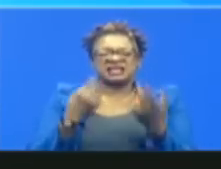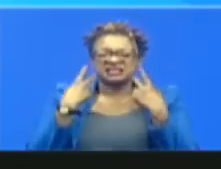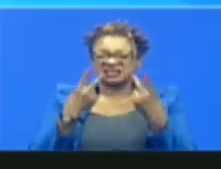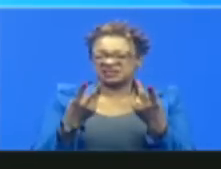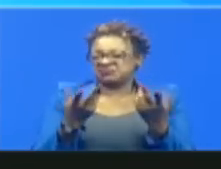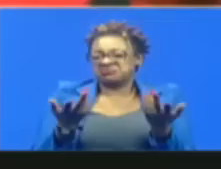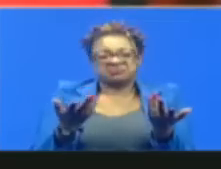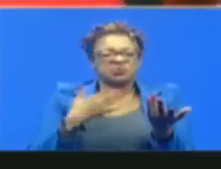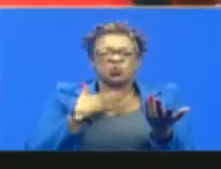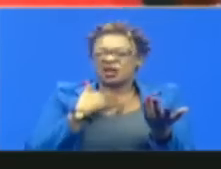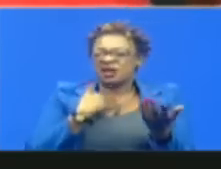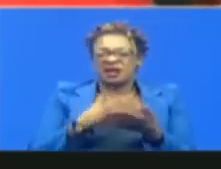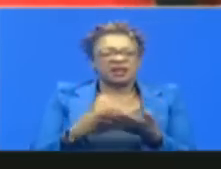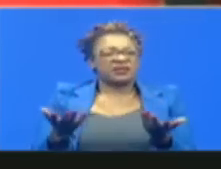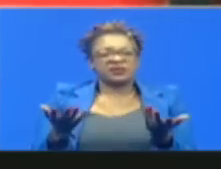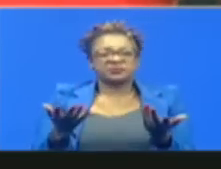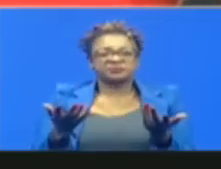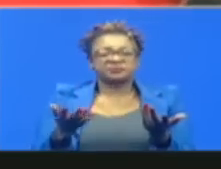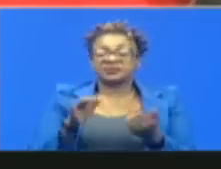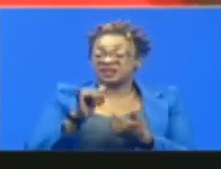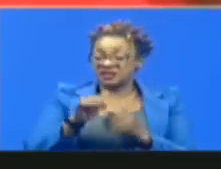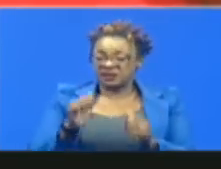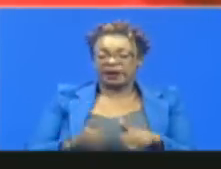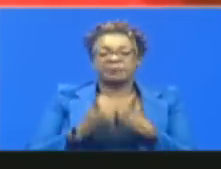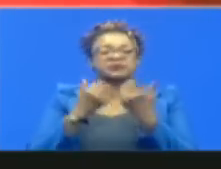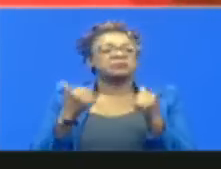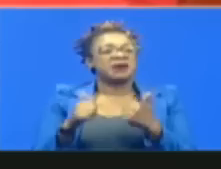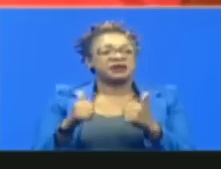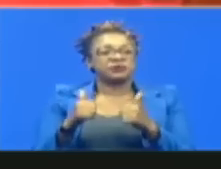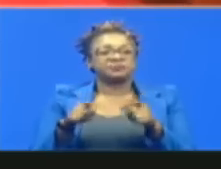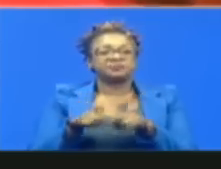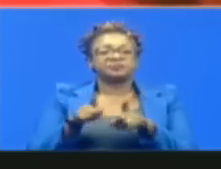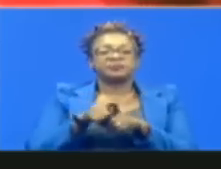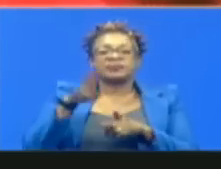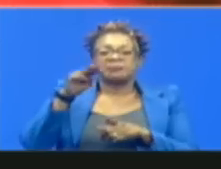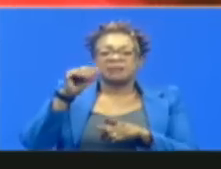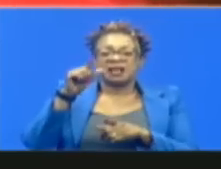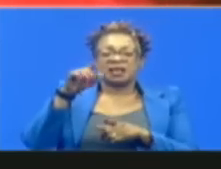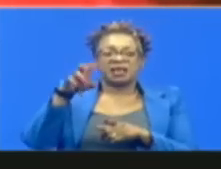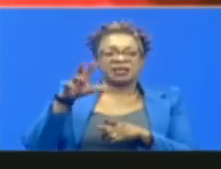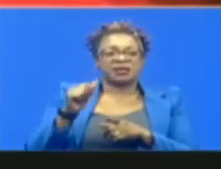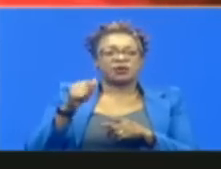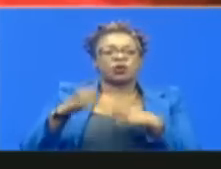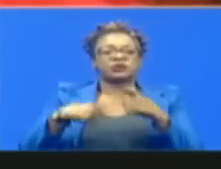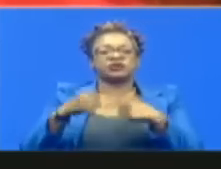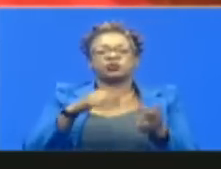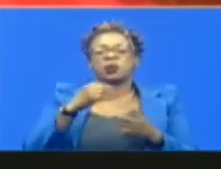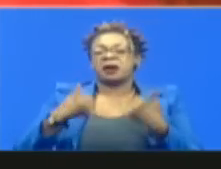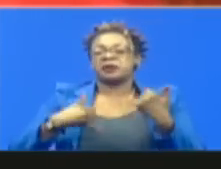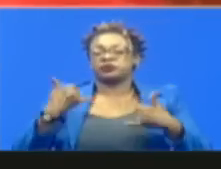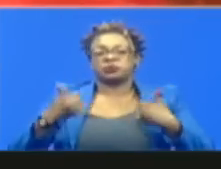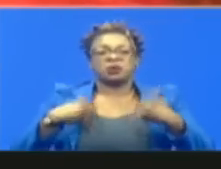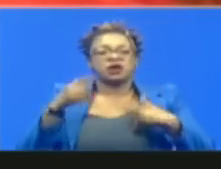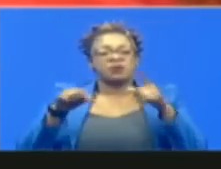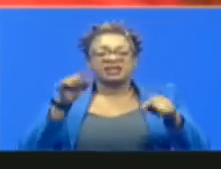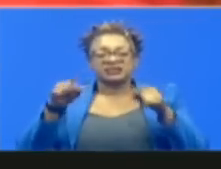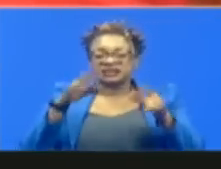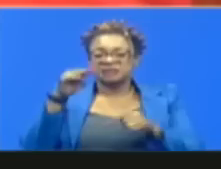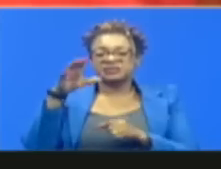willing to swear me in. That has not happened as Malenya Eve continues to enjoy the perks of a nominated